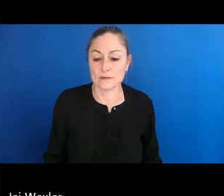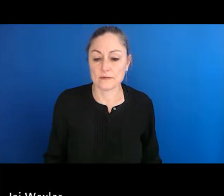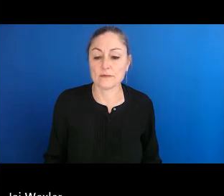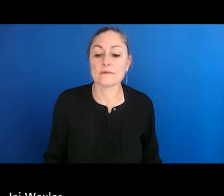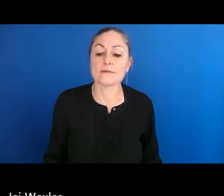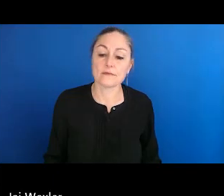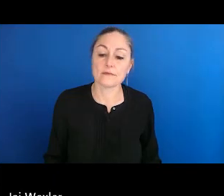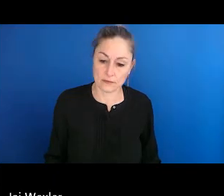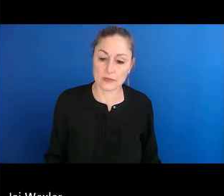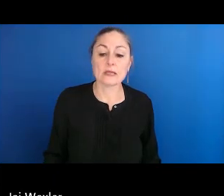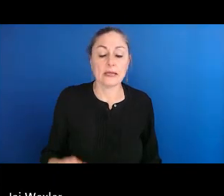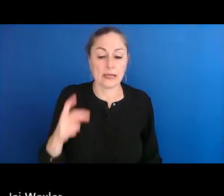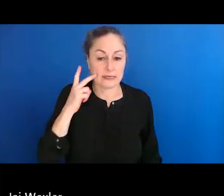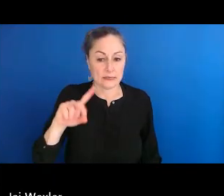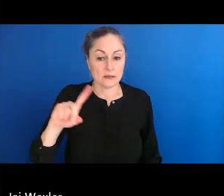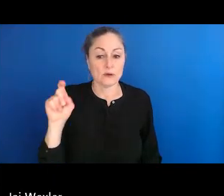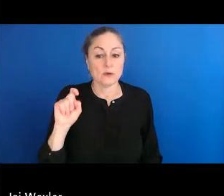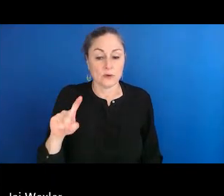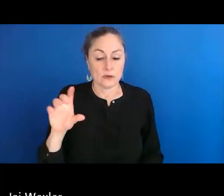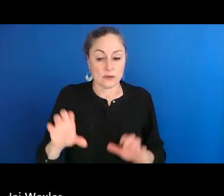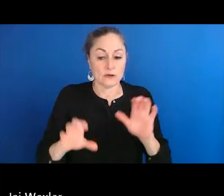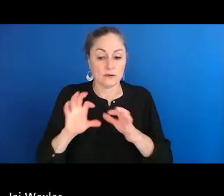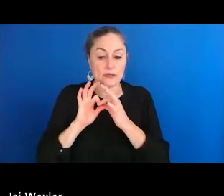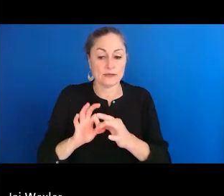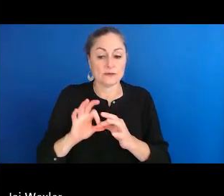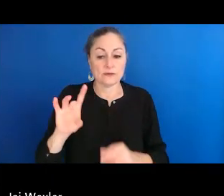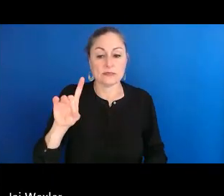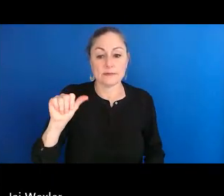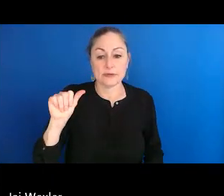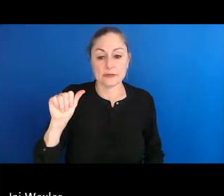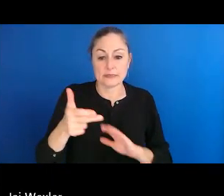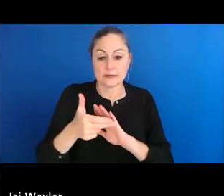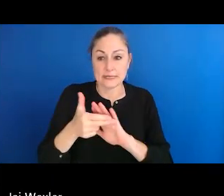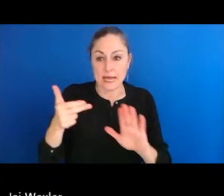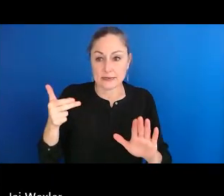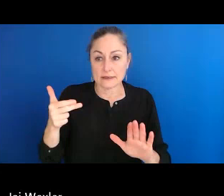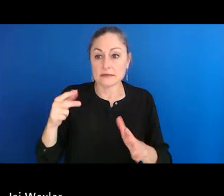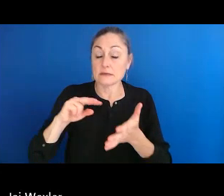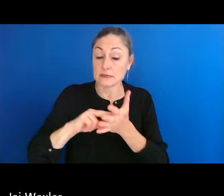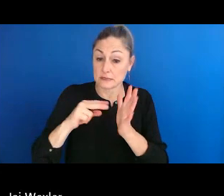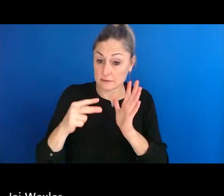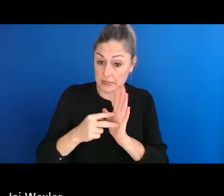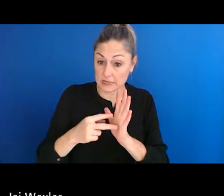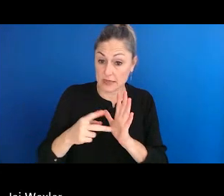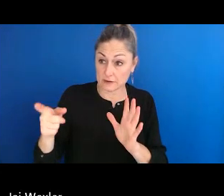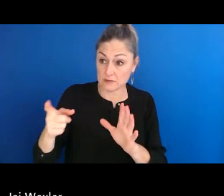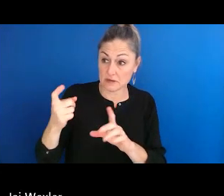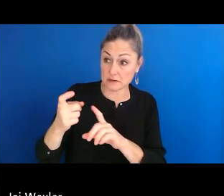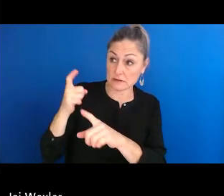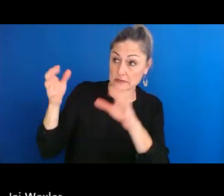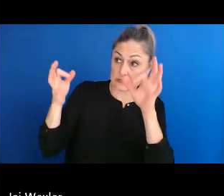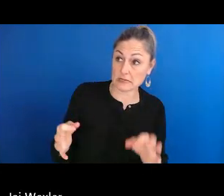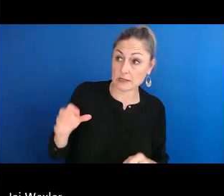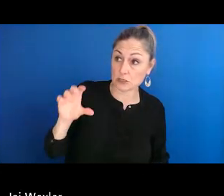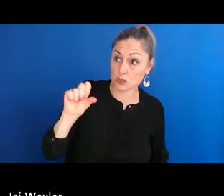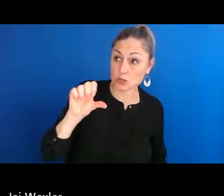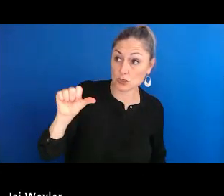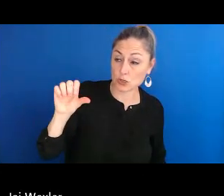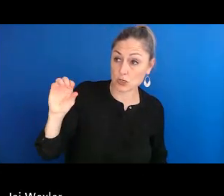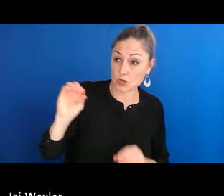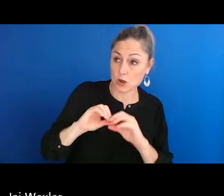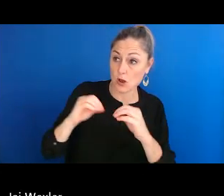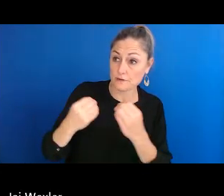I see a question in the chat about disability status. Does that need to be deemed so by Social Security or another agency?